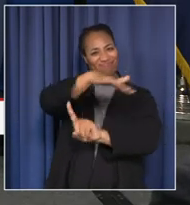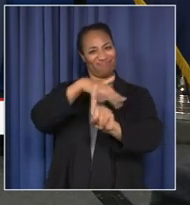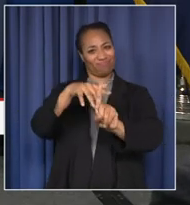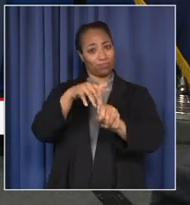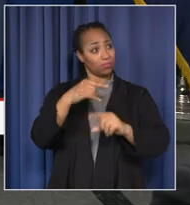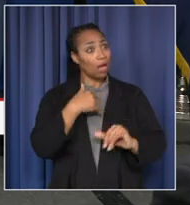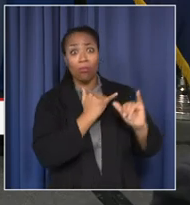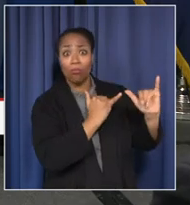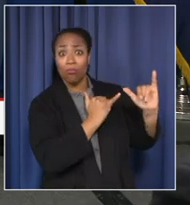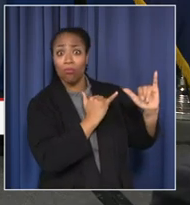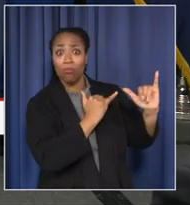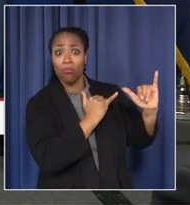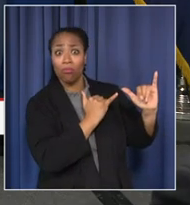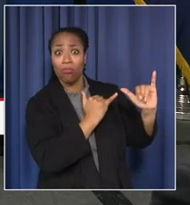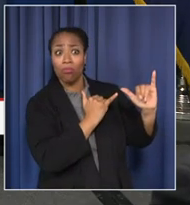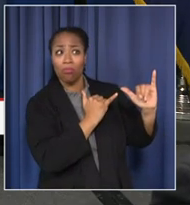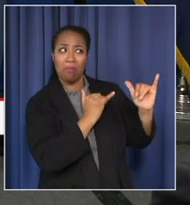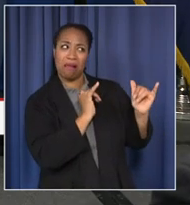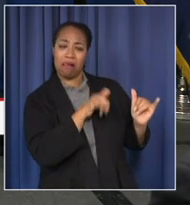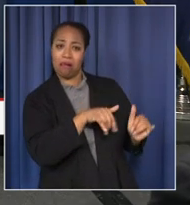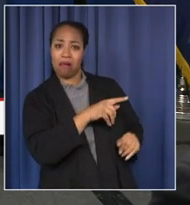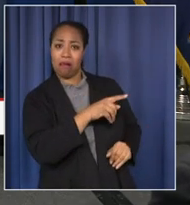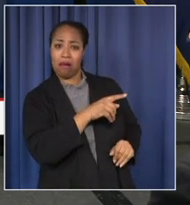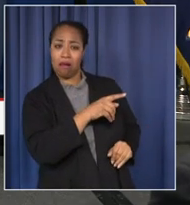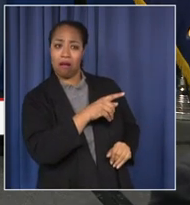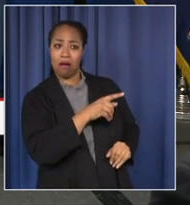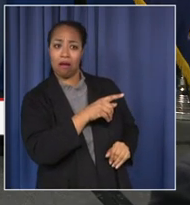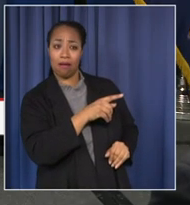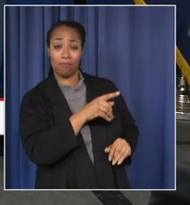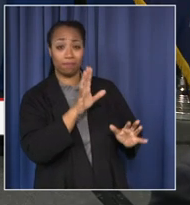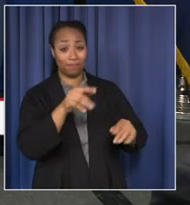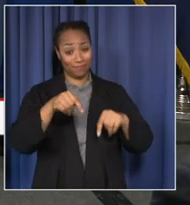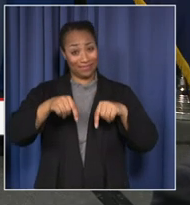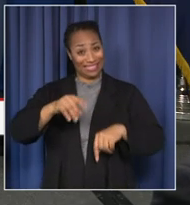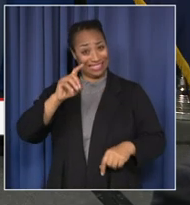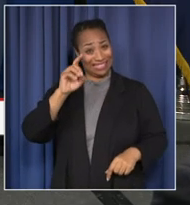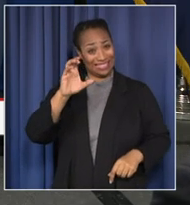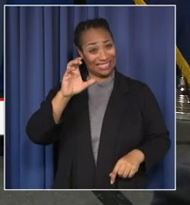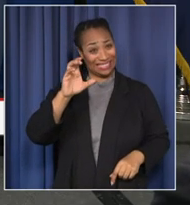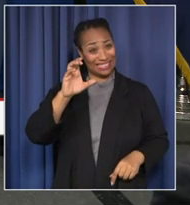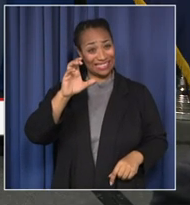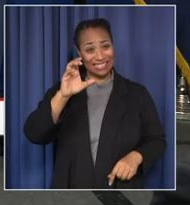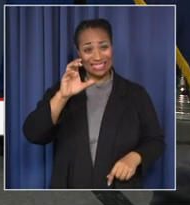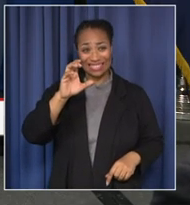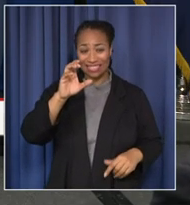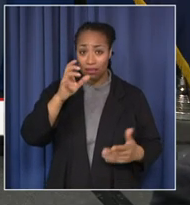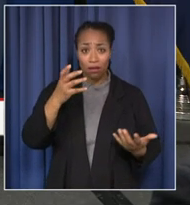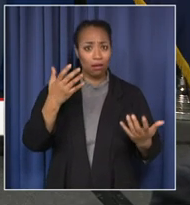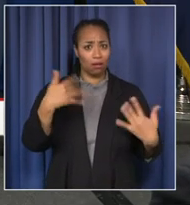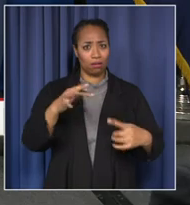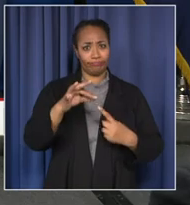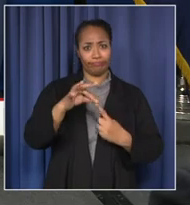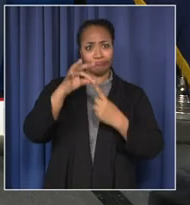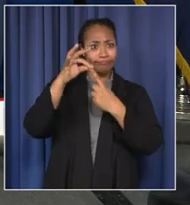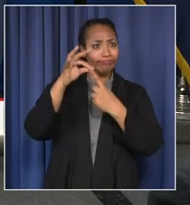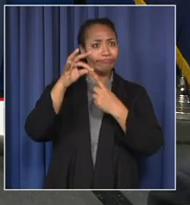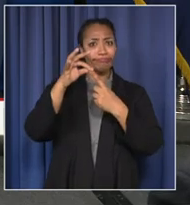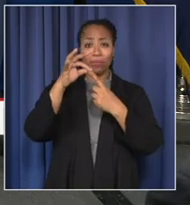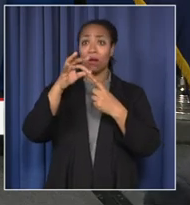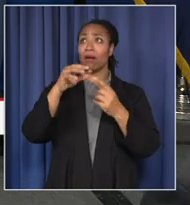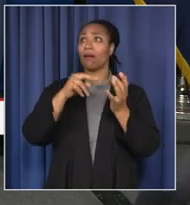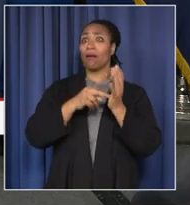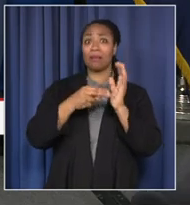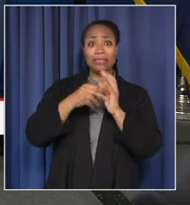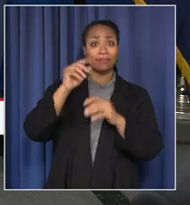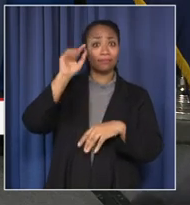the federal government actually has a role in doing that, an oversized role in doing that. So there's some things like